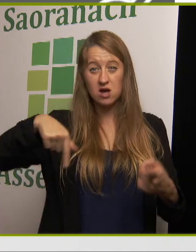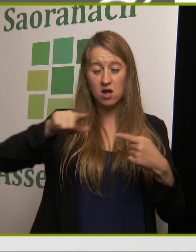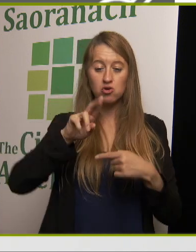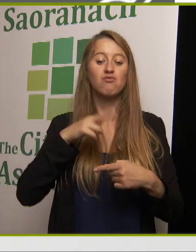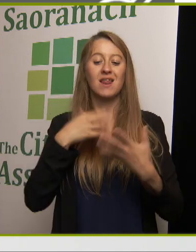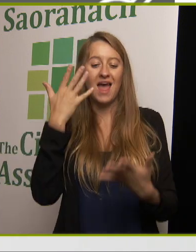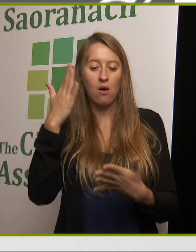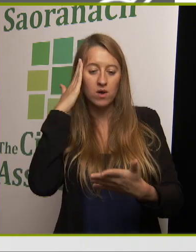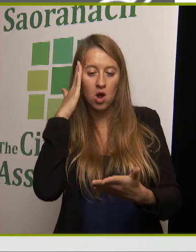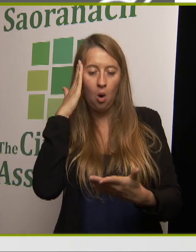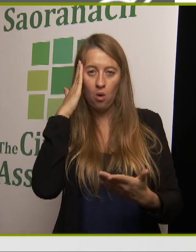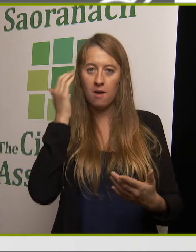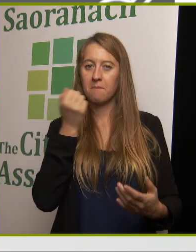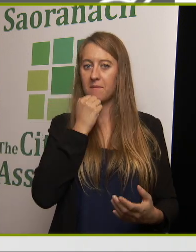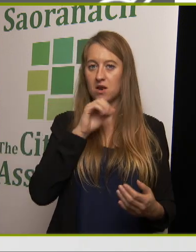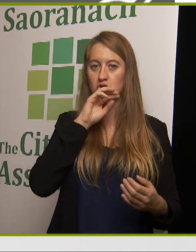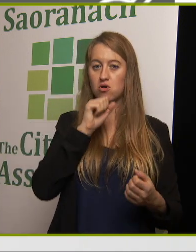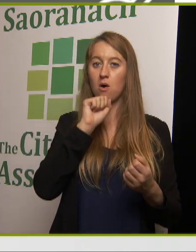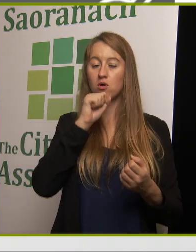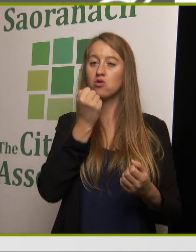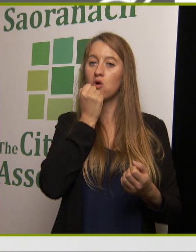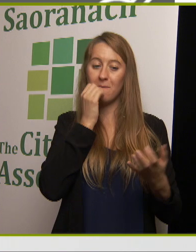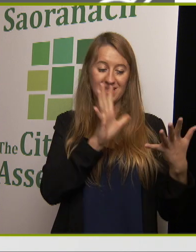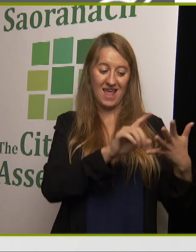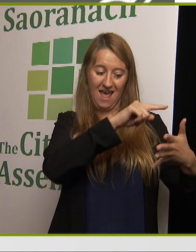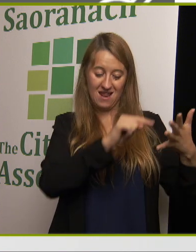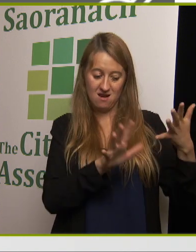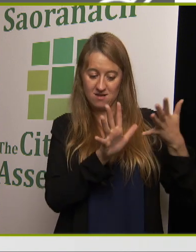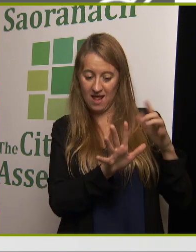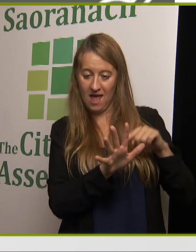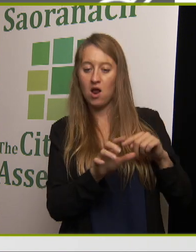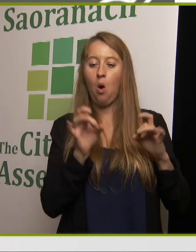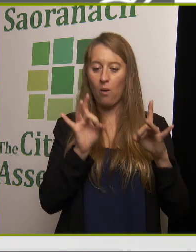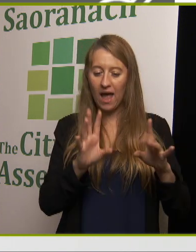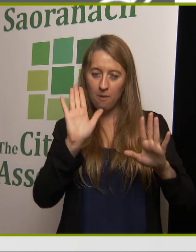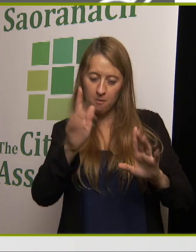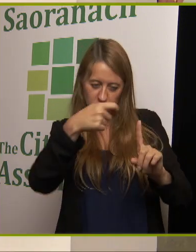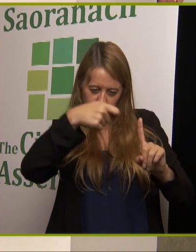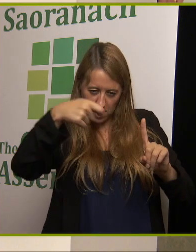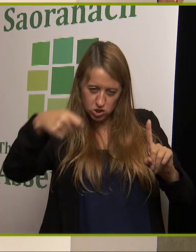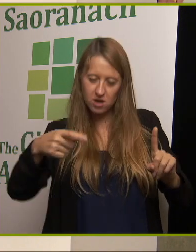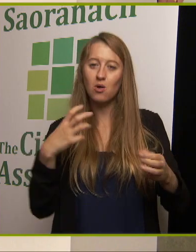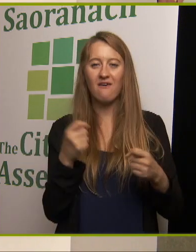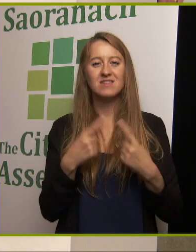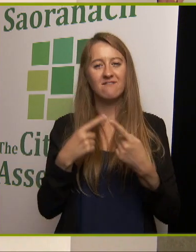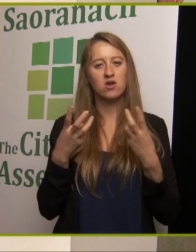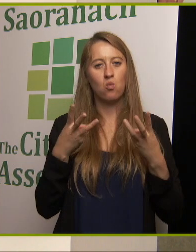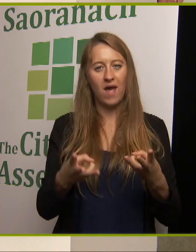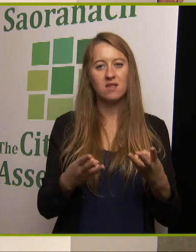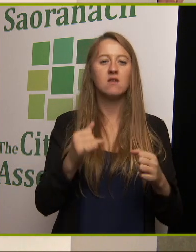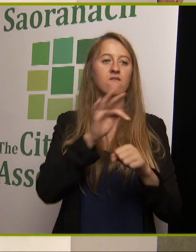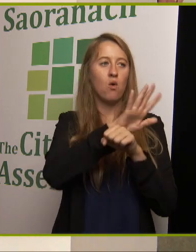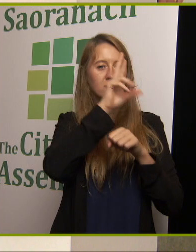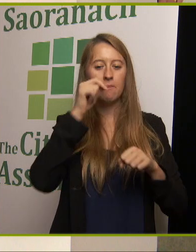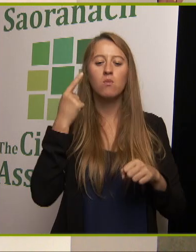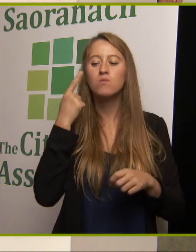animals, entanglement and ingestion. So you have a number of ways of measuring it. And there's a number of scientific standards around each of these, and